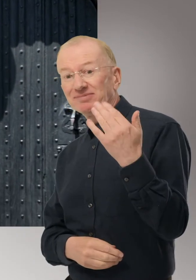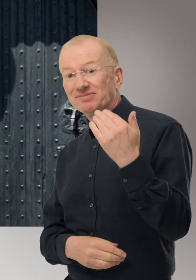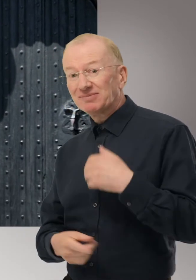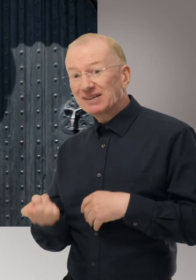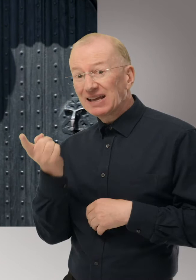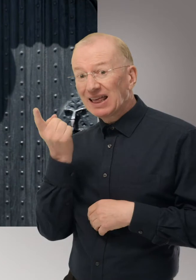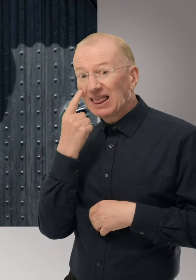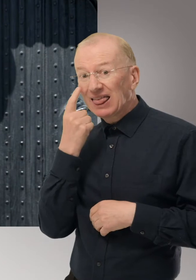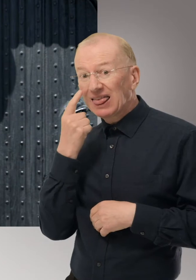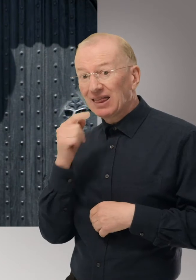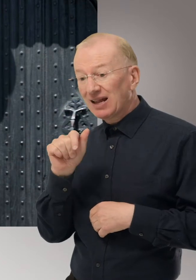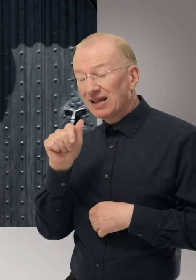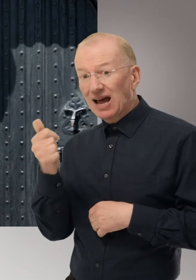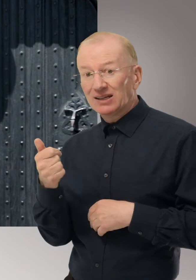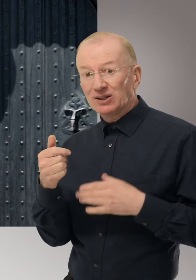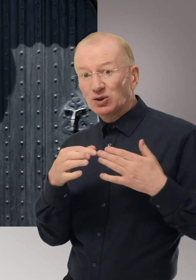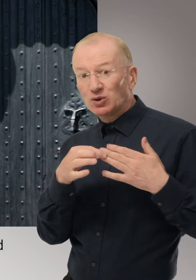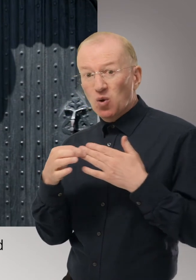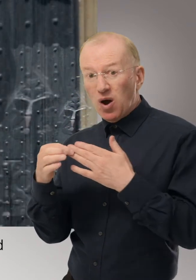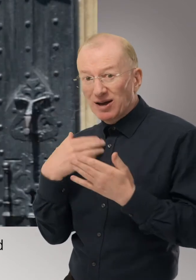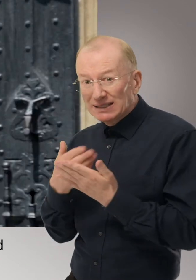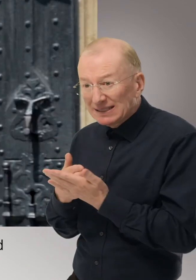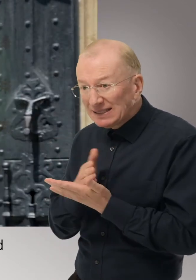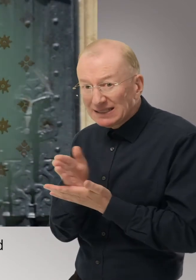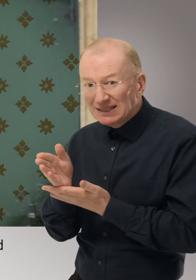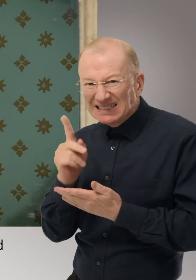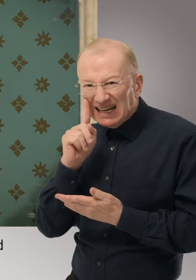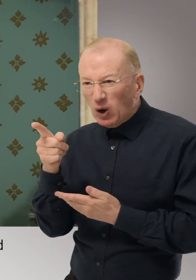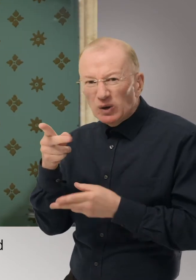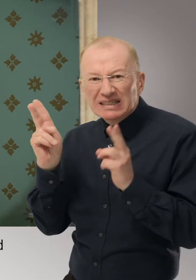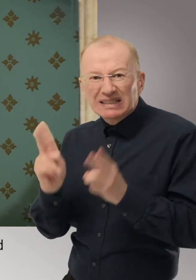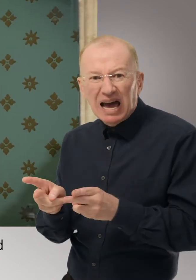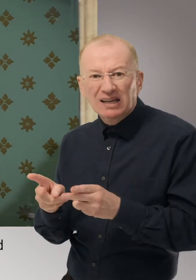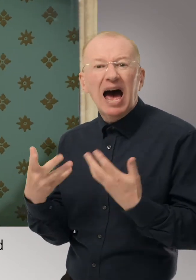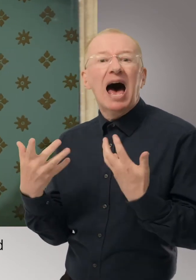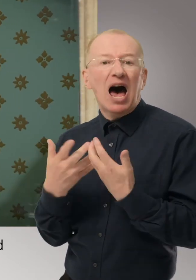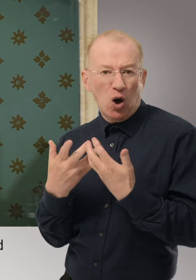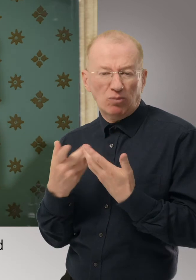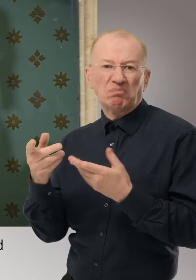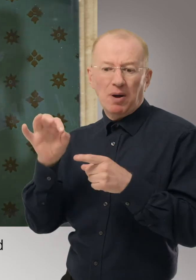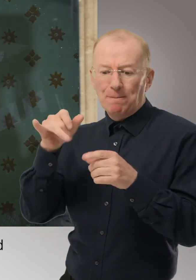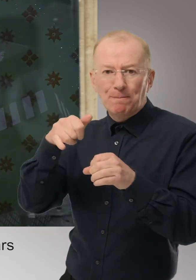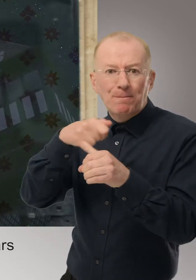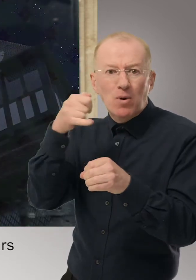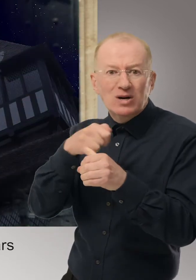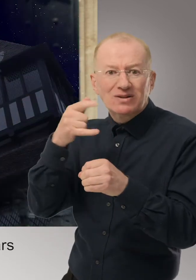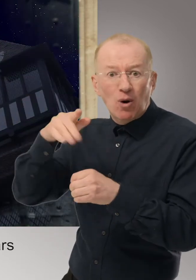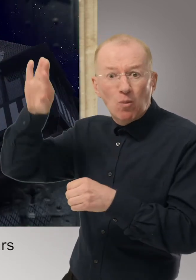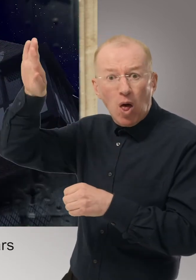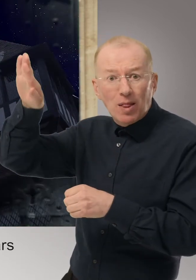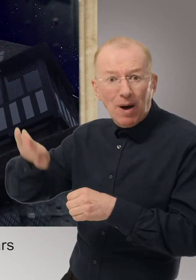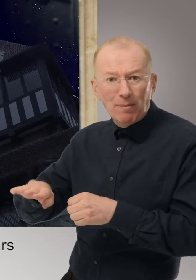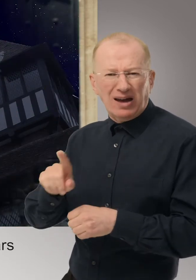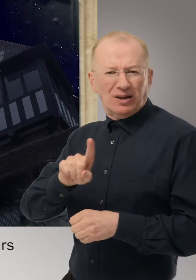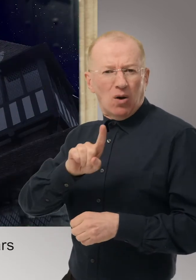museum. Come with me on my next tour to find out which curator was poisoned by their wallpaper and why the tower